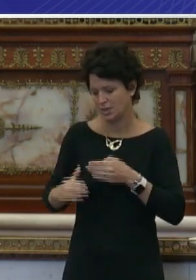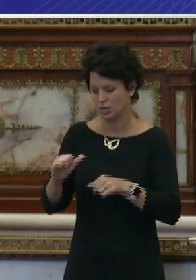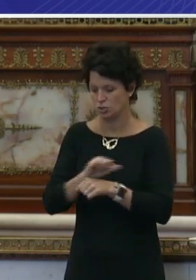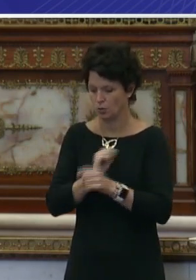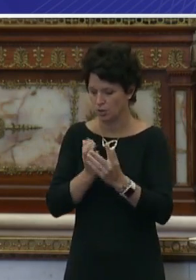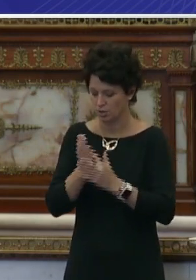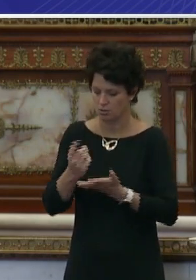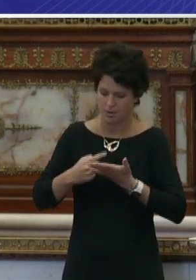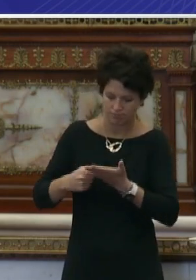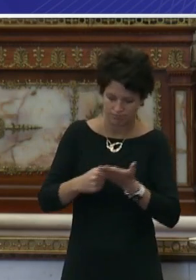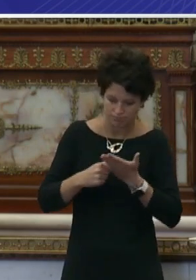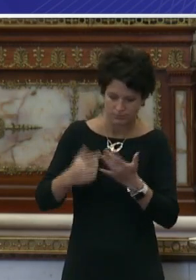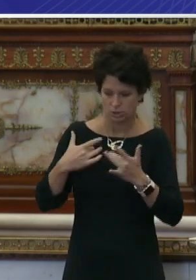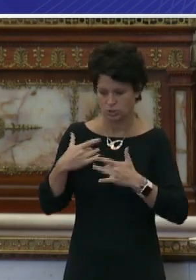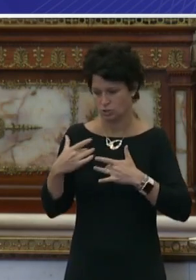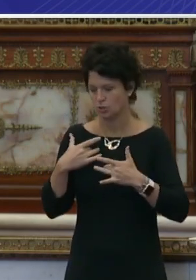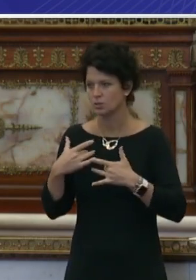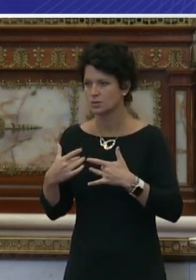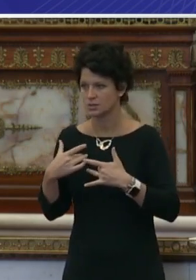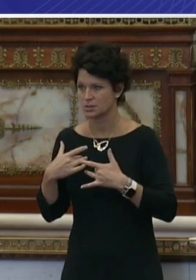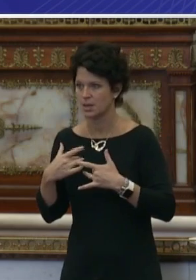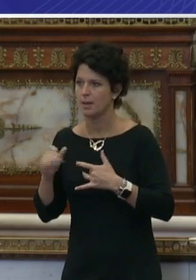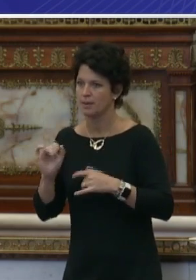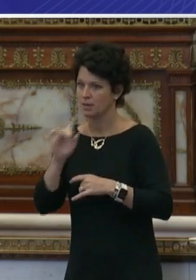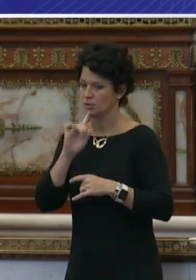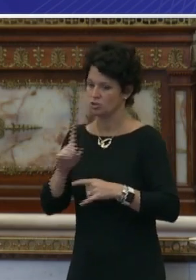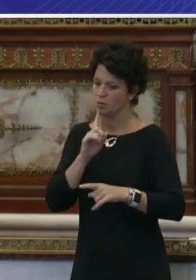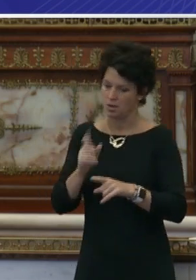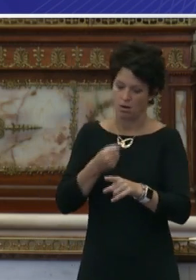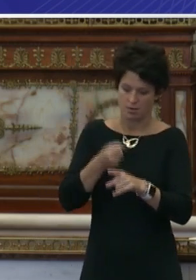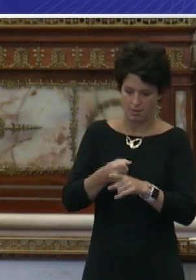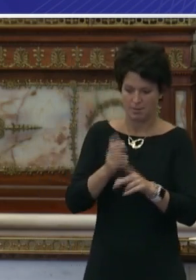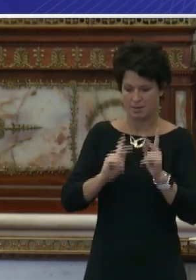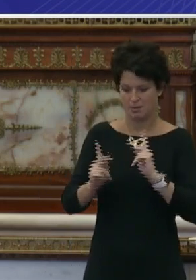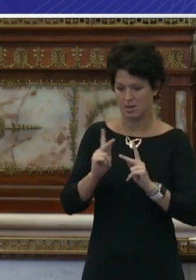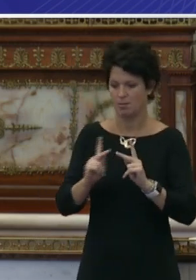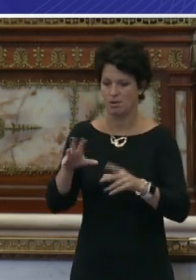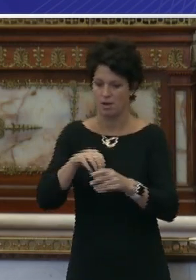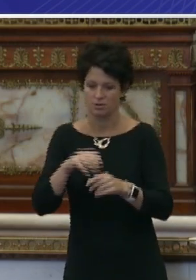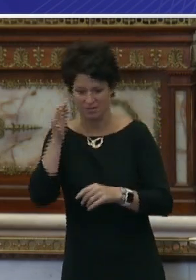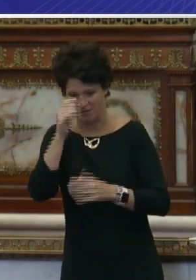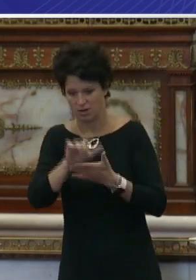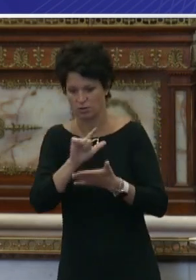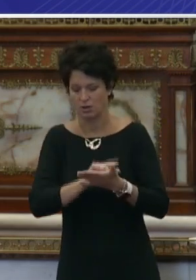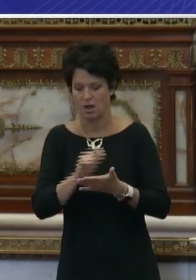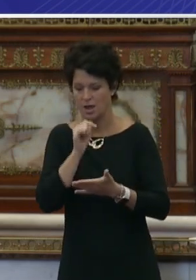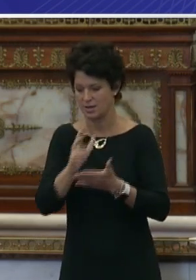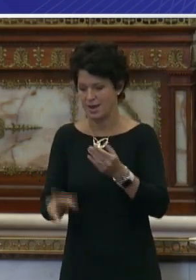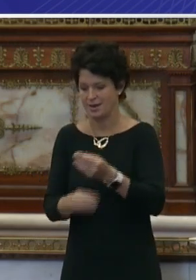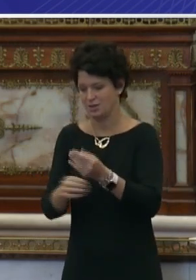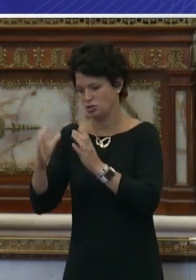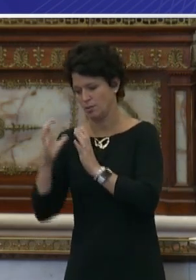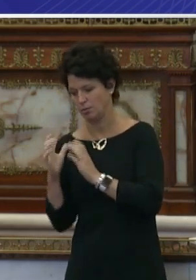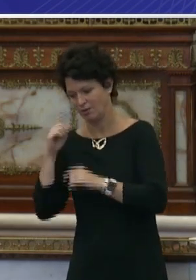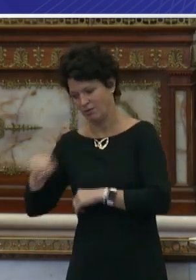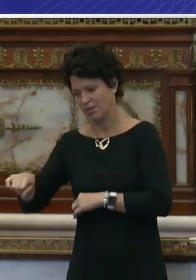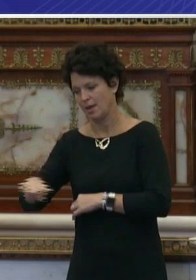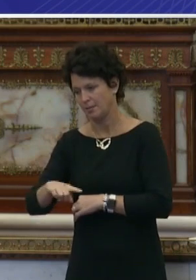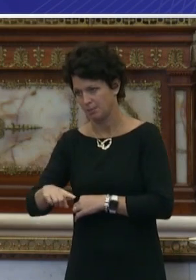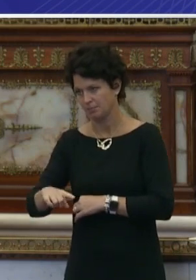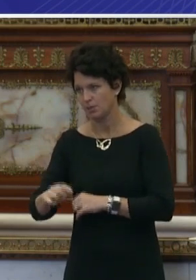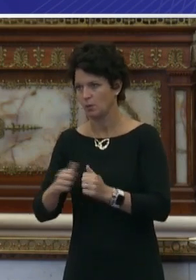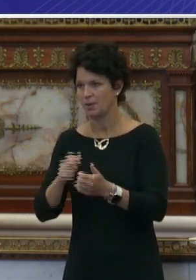through our concerns, ensuring that we aren't impacting those that are covered by the federal law and not putting on additional burdens. And